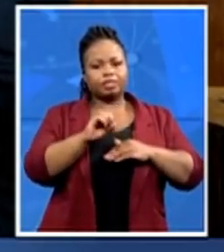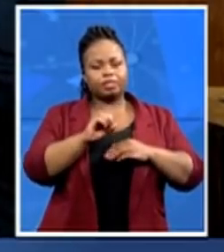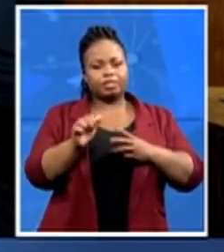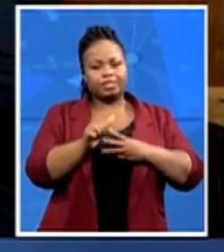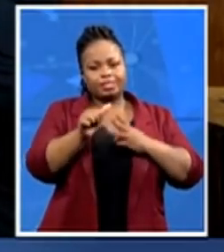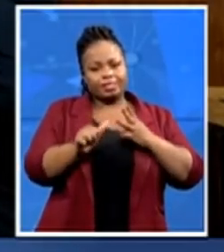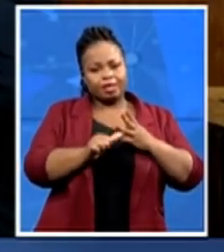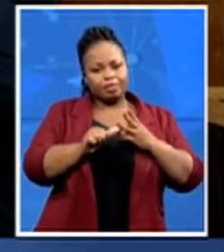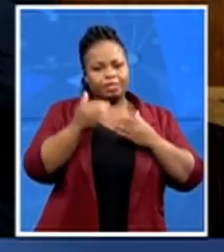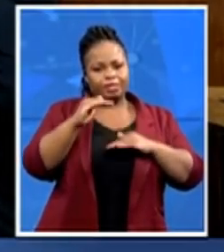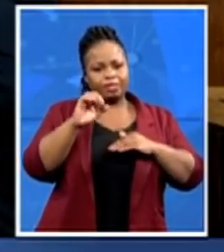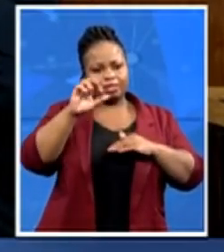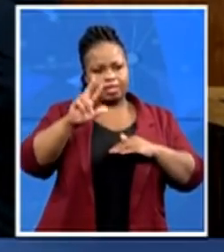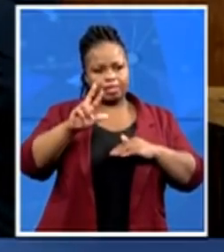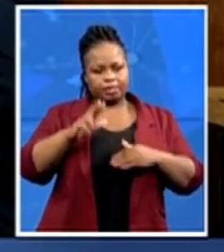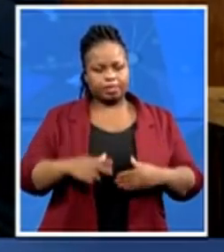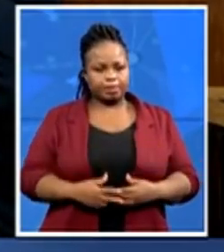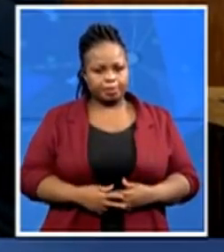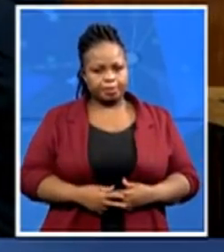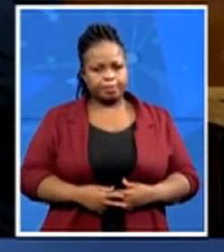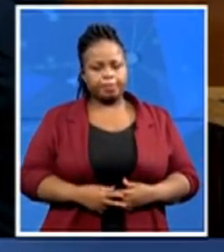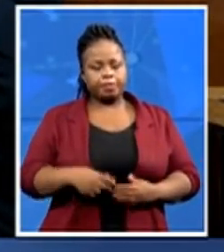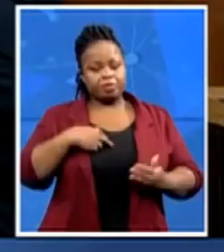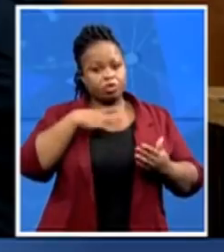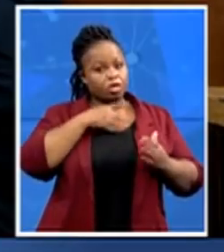Don't you read it to Your Worship?